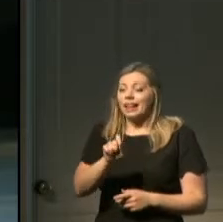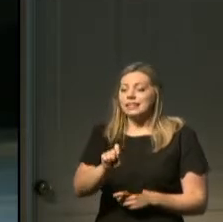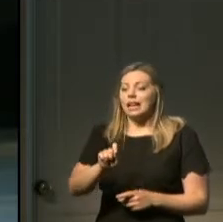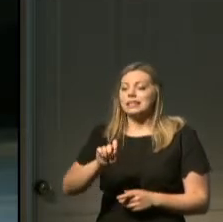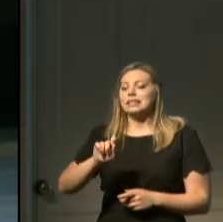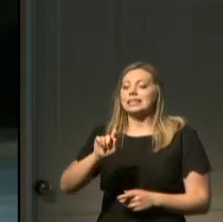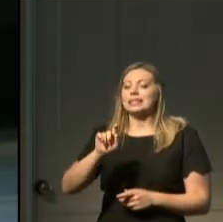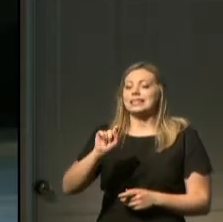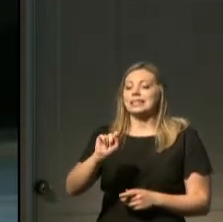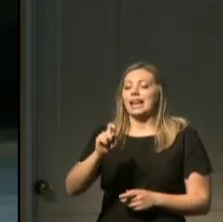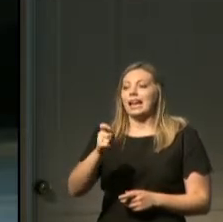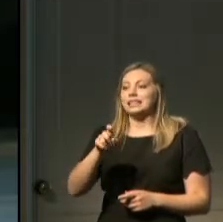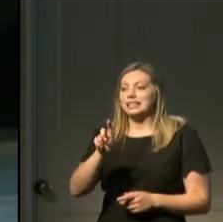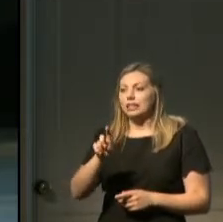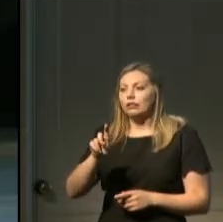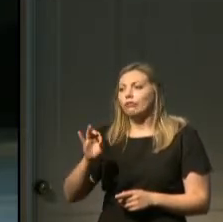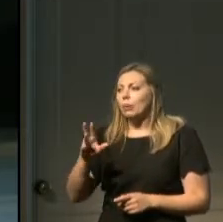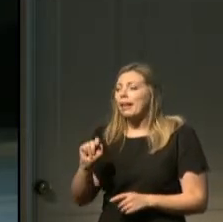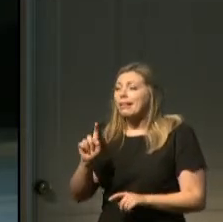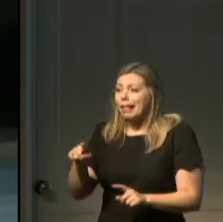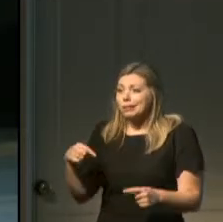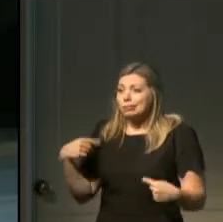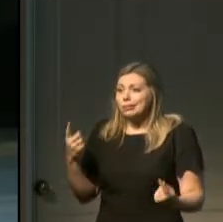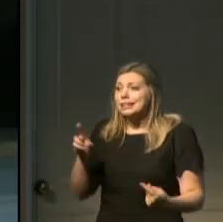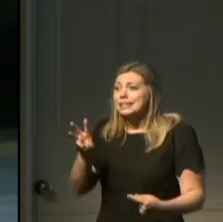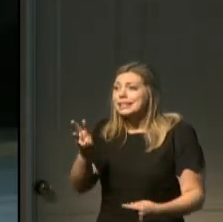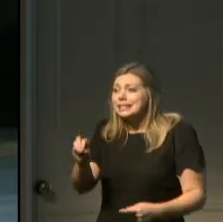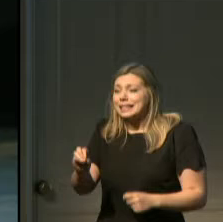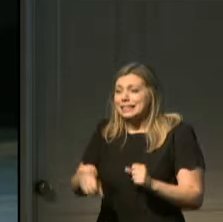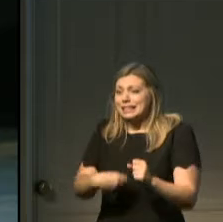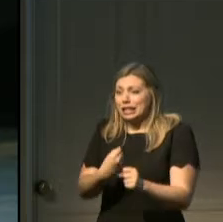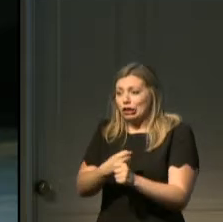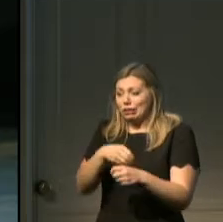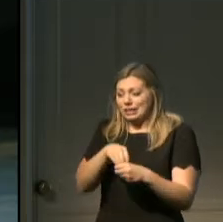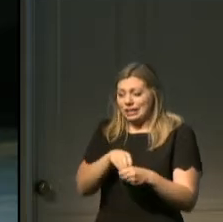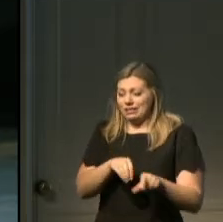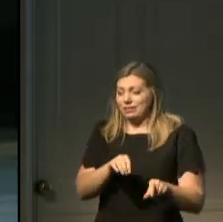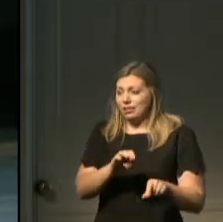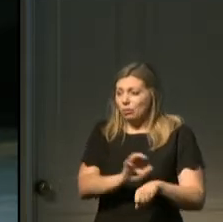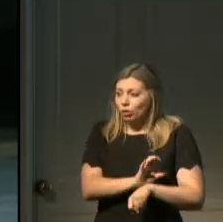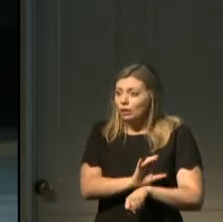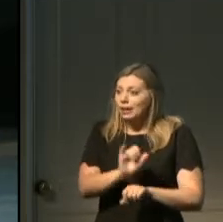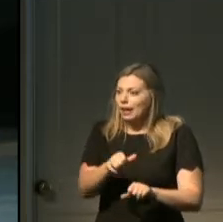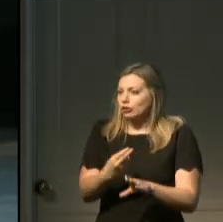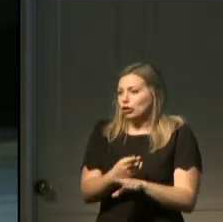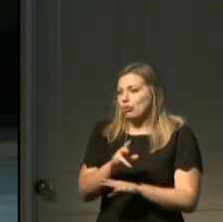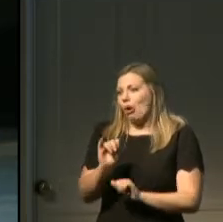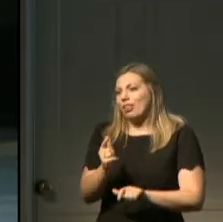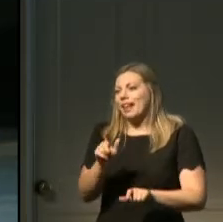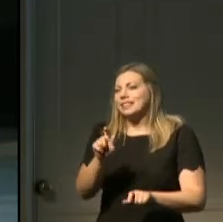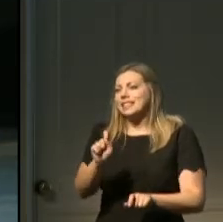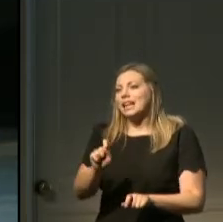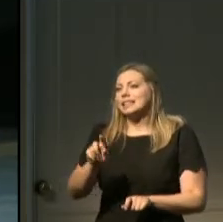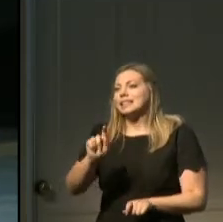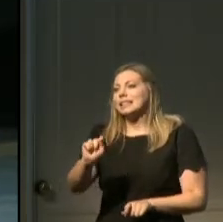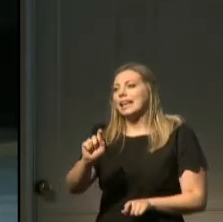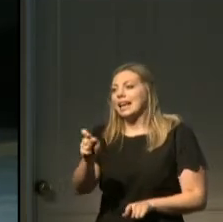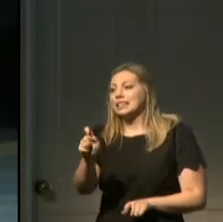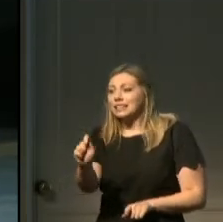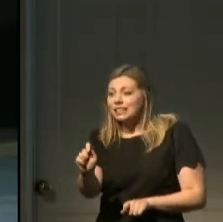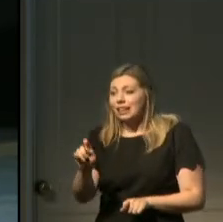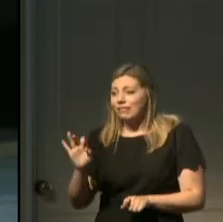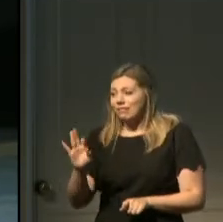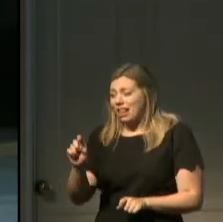has now been around for 60 years in computers, and we can still read all those .txt files, and there's no